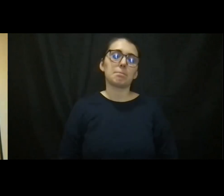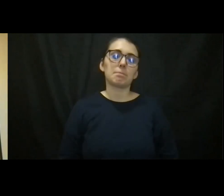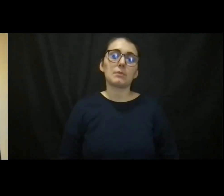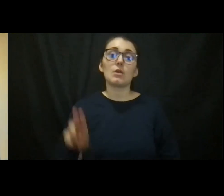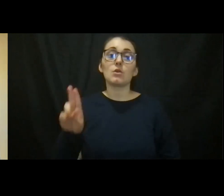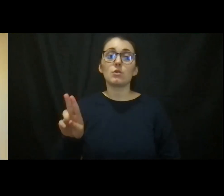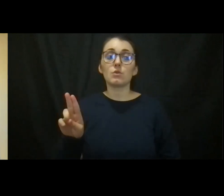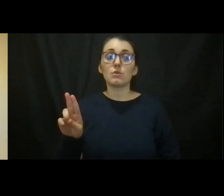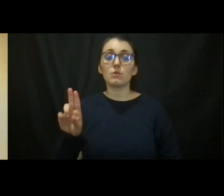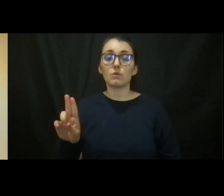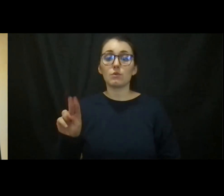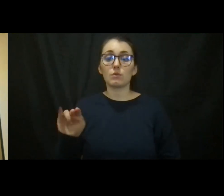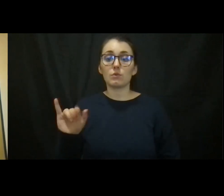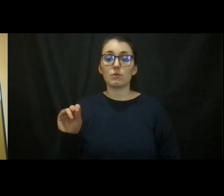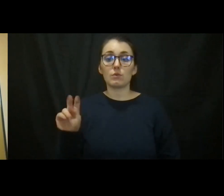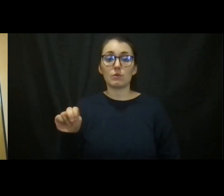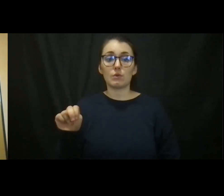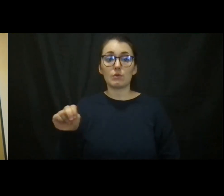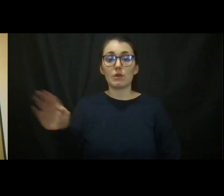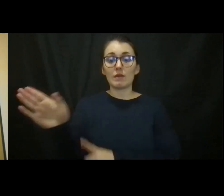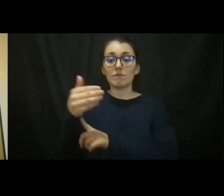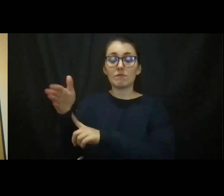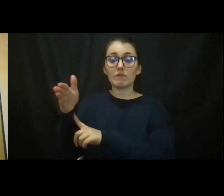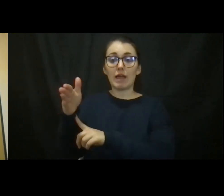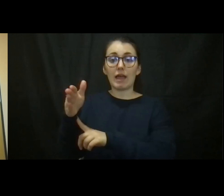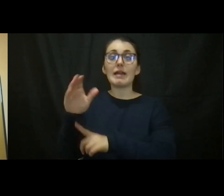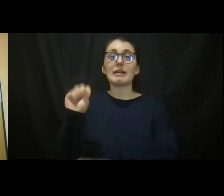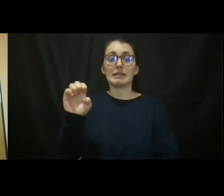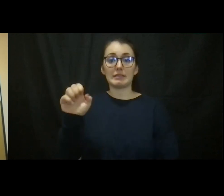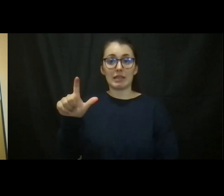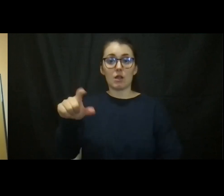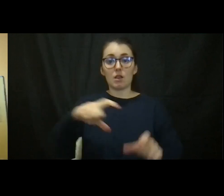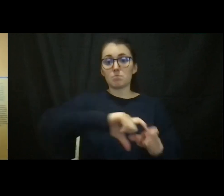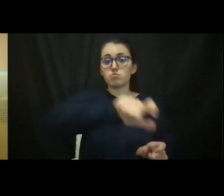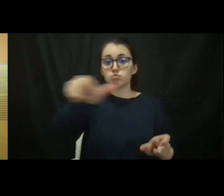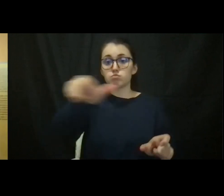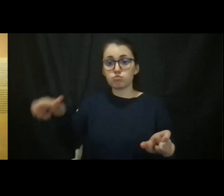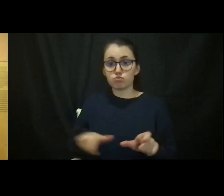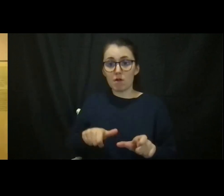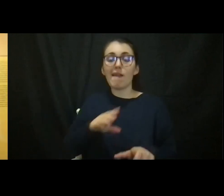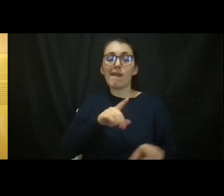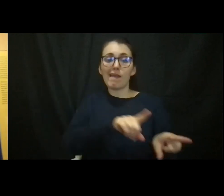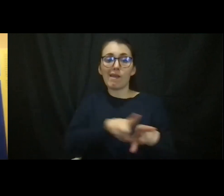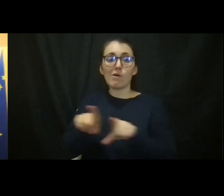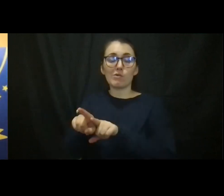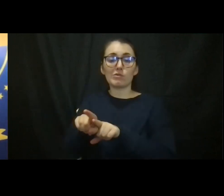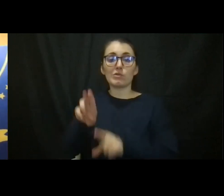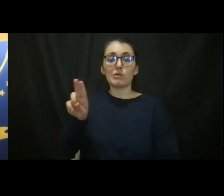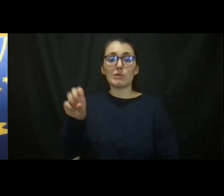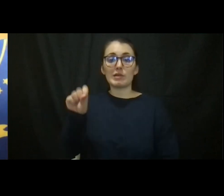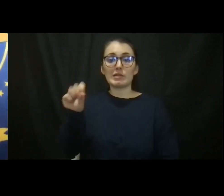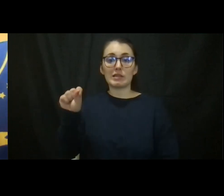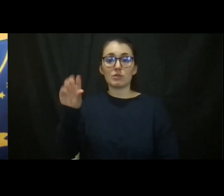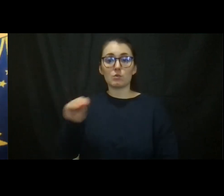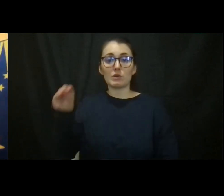U is for Union on our flag and seal, also for the USS Oregon, battleship of